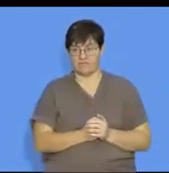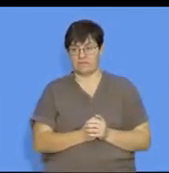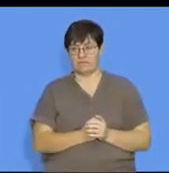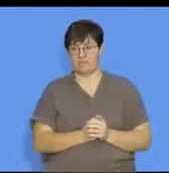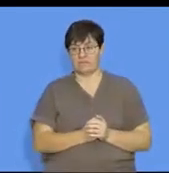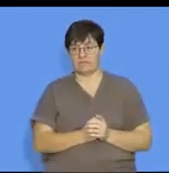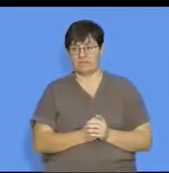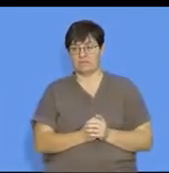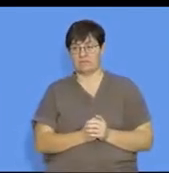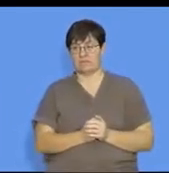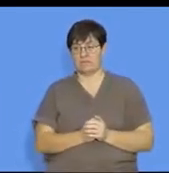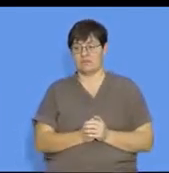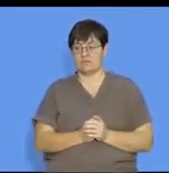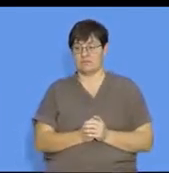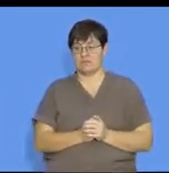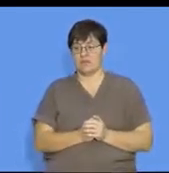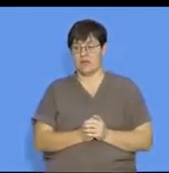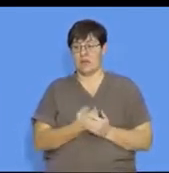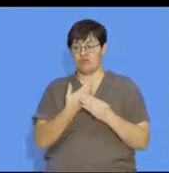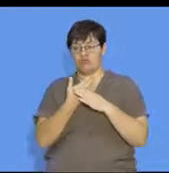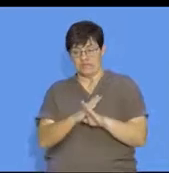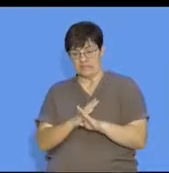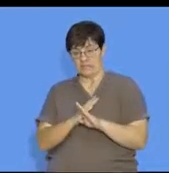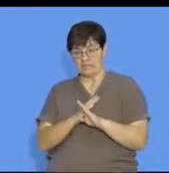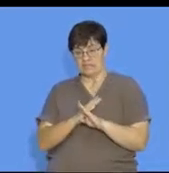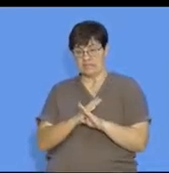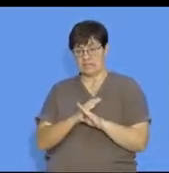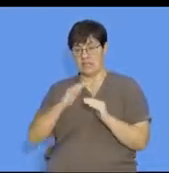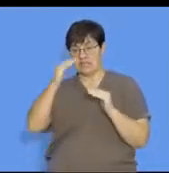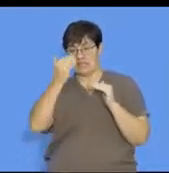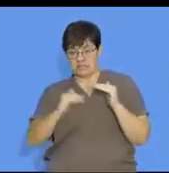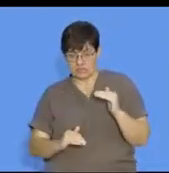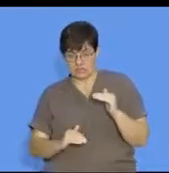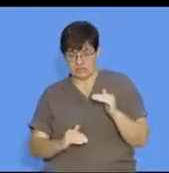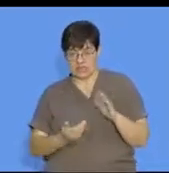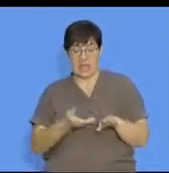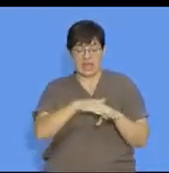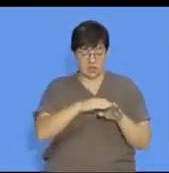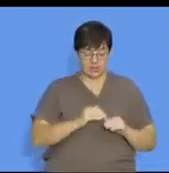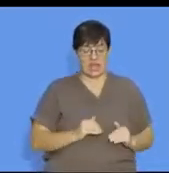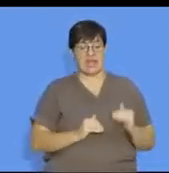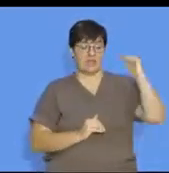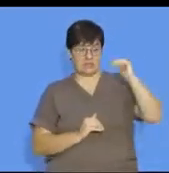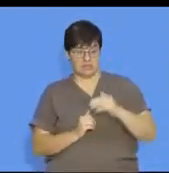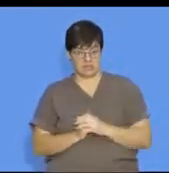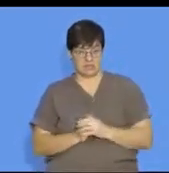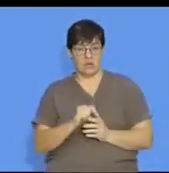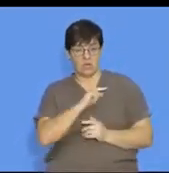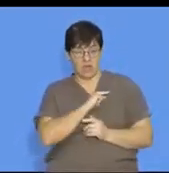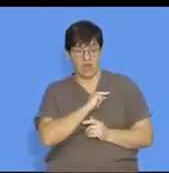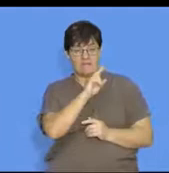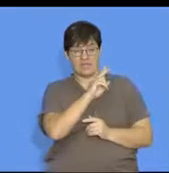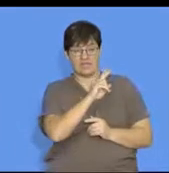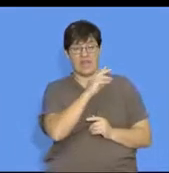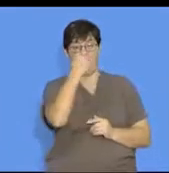graph, you'd realize that as we decreased the resistance, the current increased while V